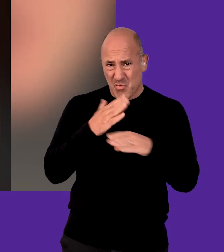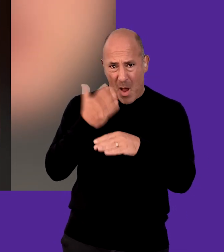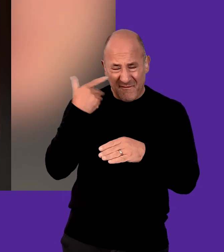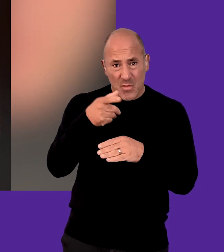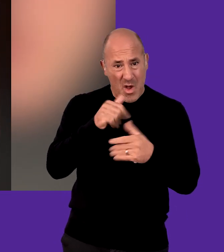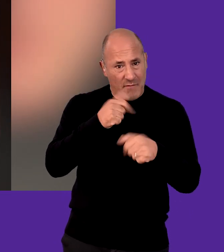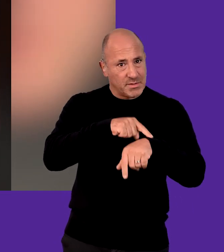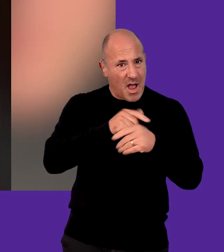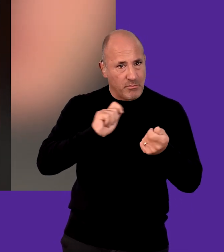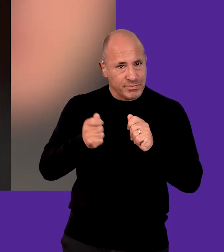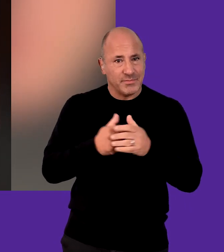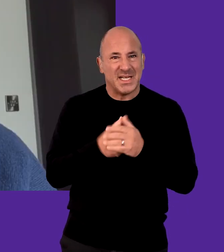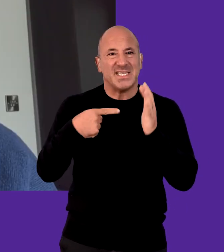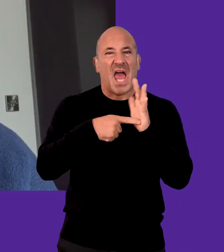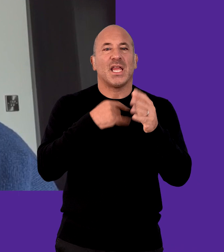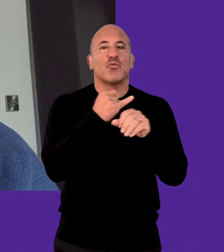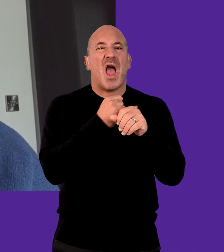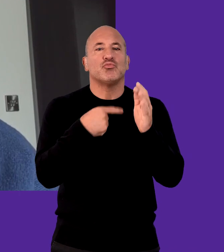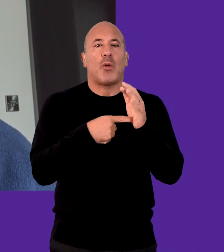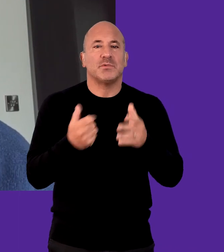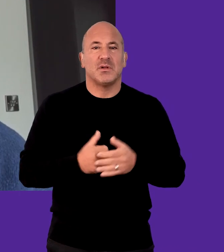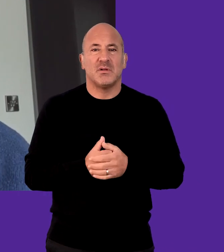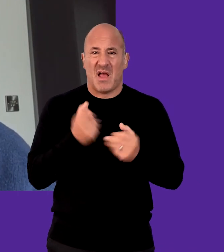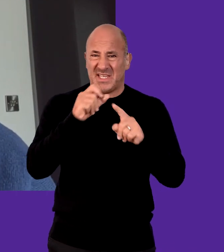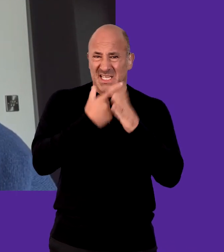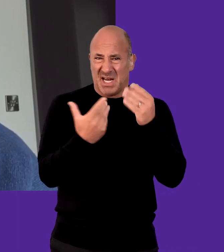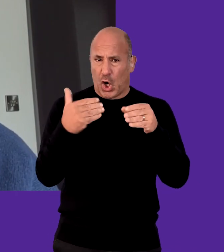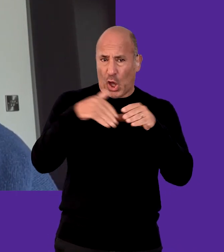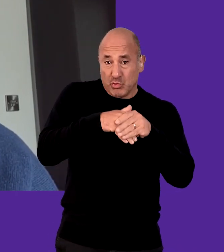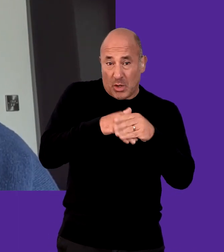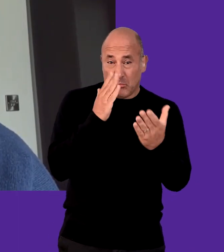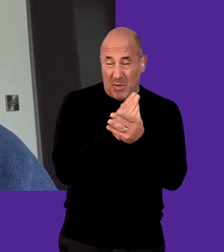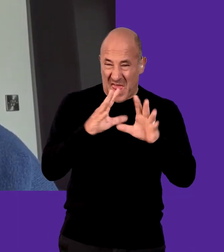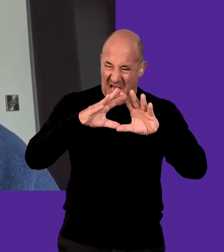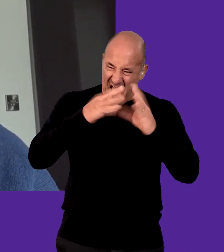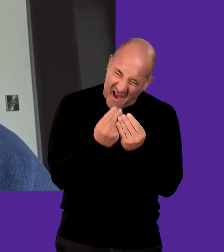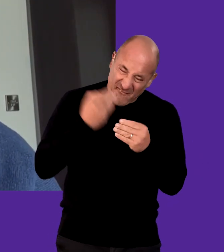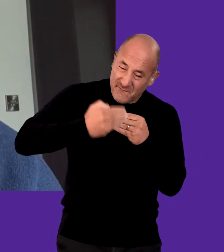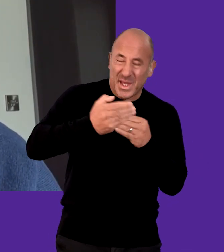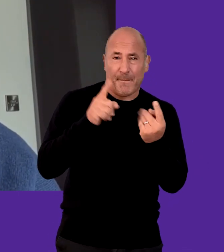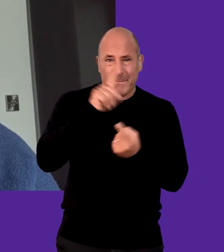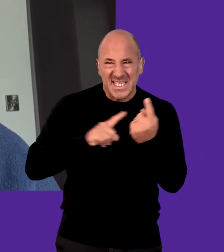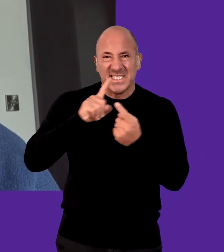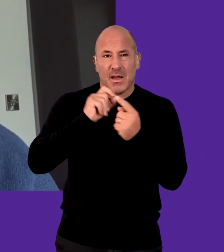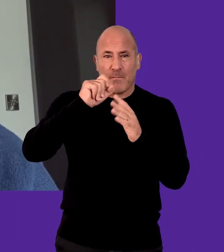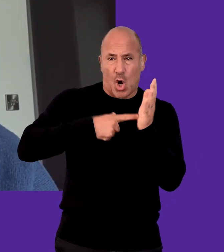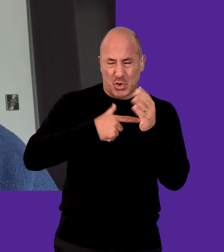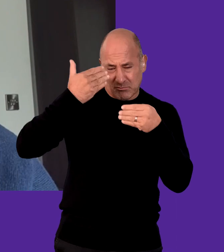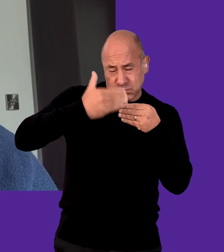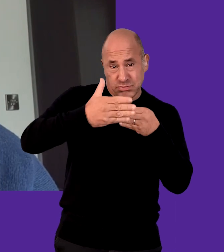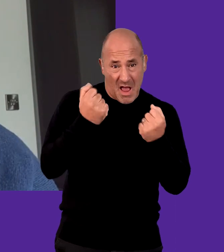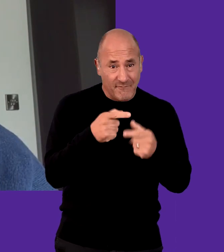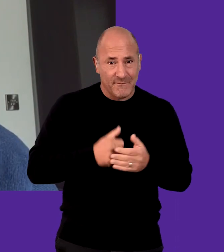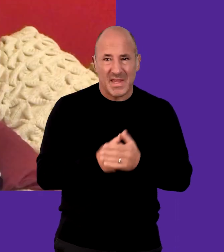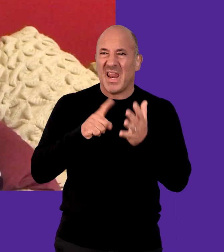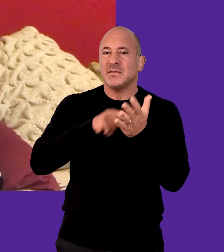especially those you've never worked with before? Tanni Grey-Thompson. Do you put disability inclusion literally on every key meeting and